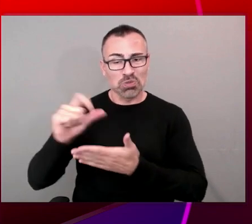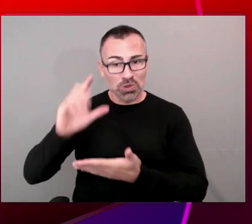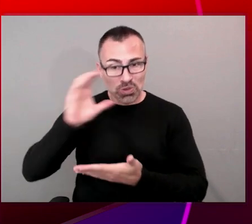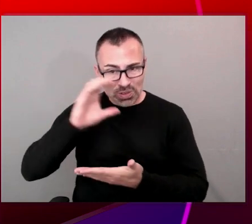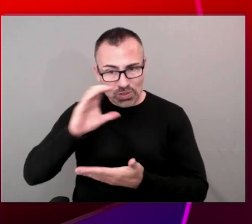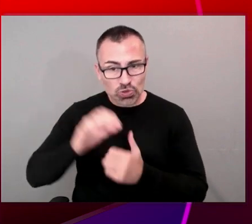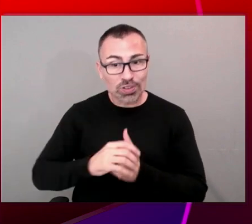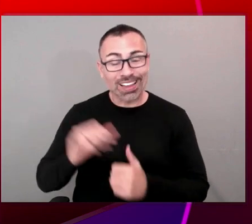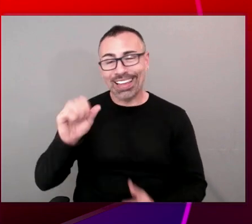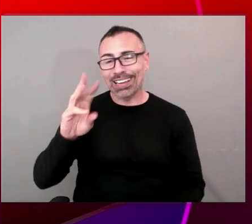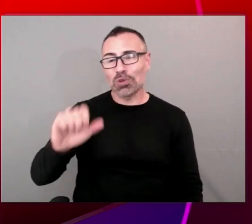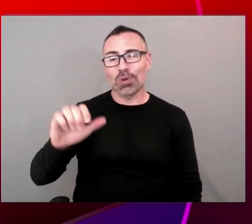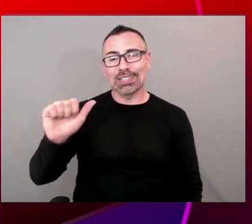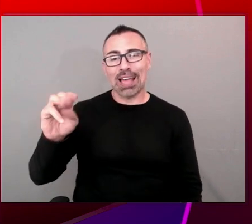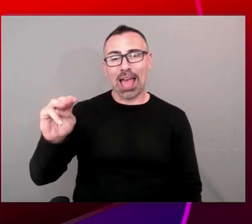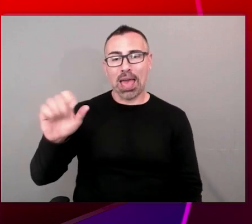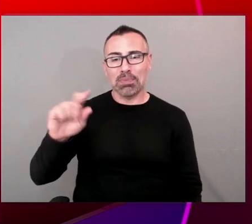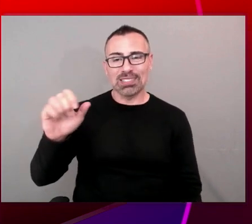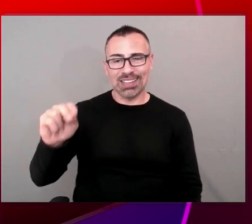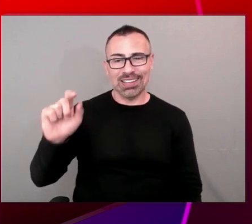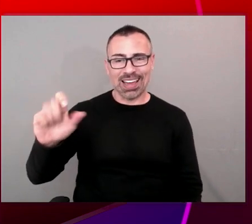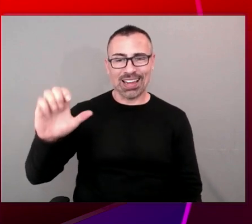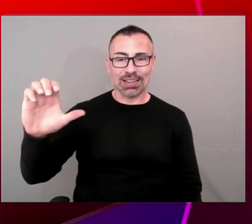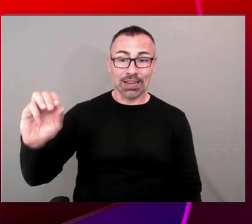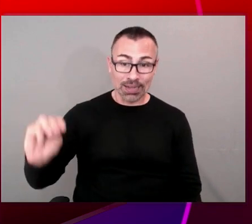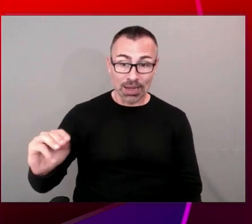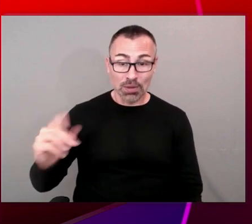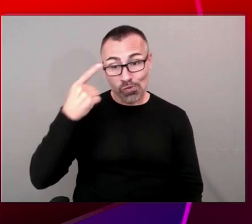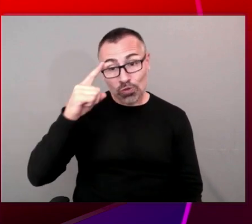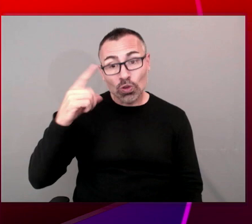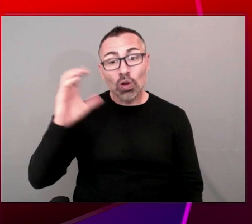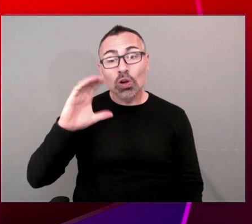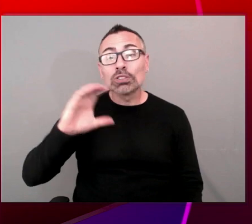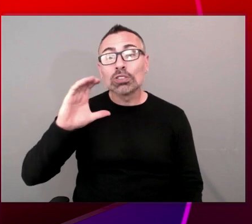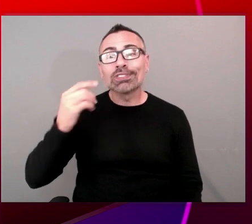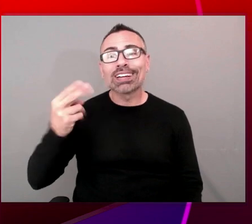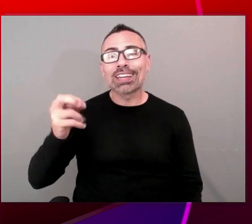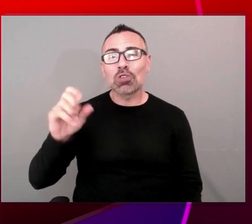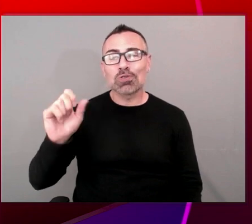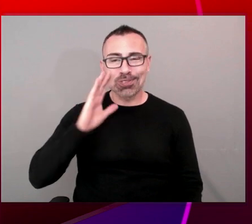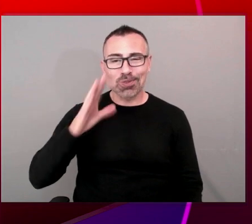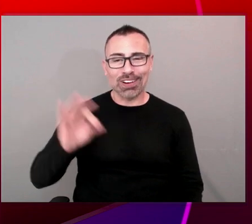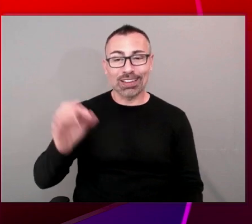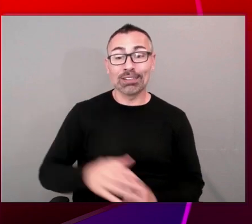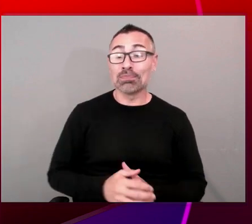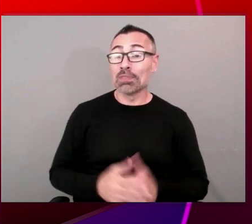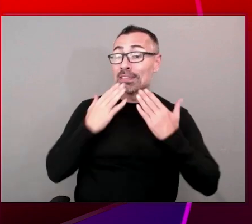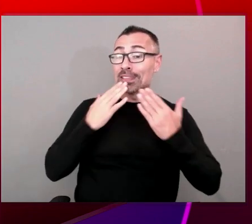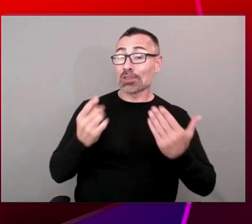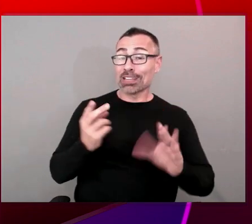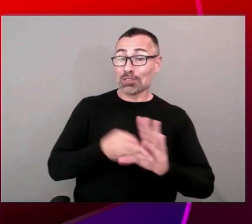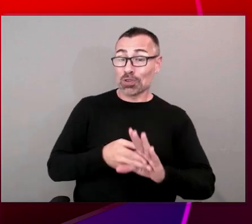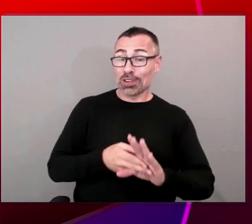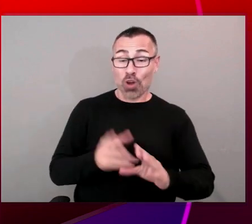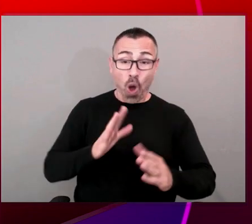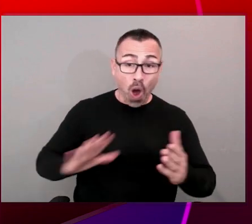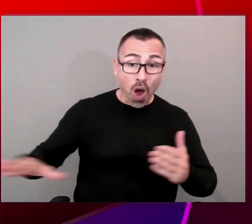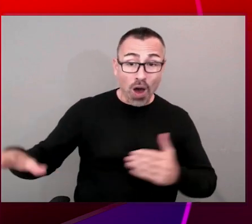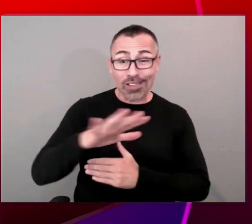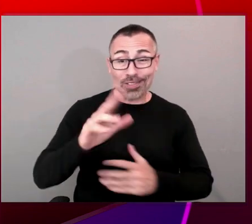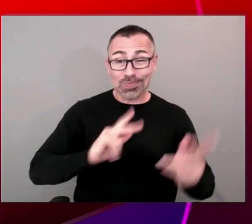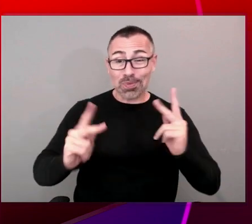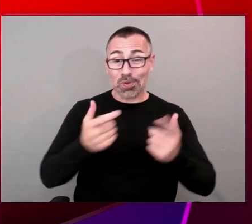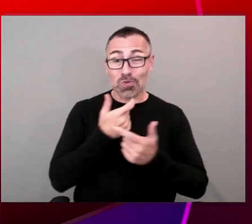aws.amazon.com for the heroes, and you'll find all of us. Mike, thank you for being here. Thank you for being an AWS hero. And to all of you watching us live on AWS On